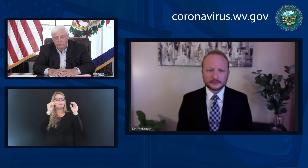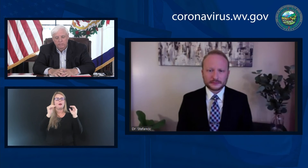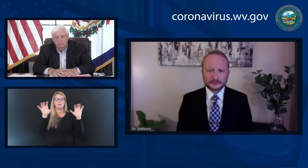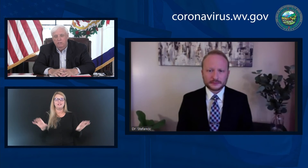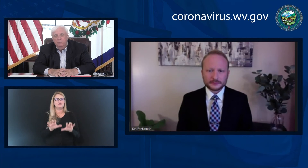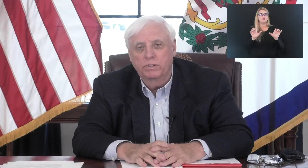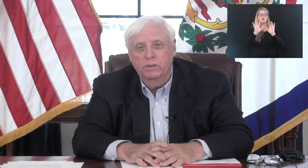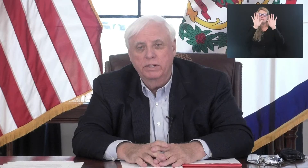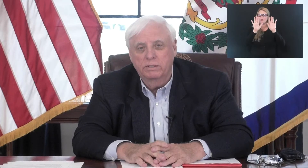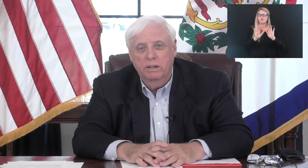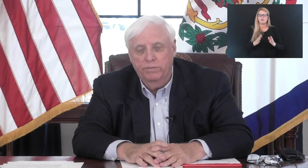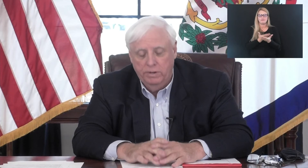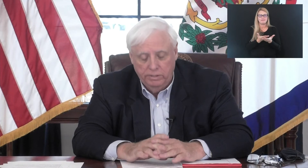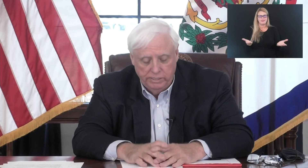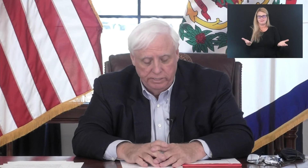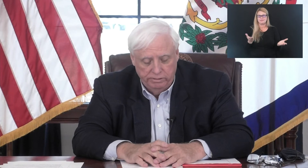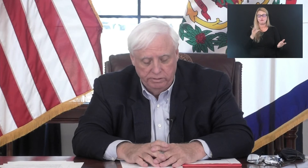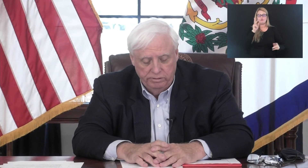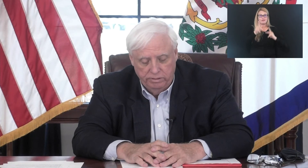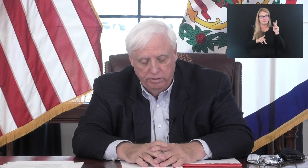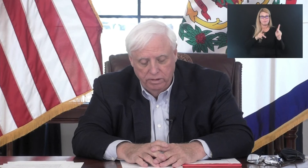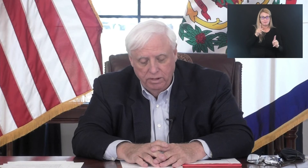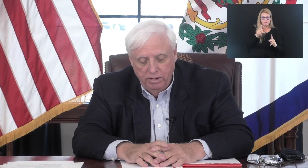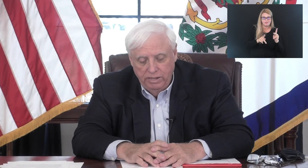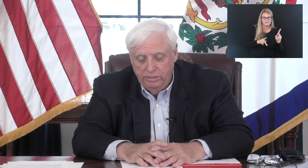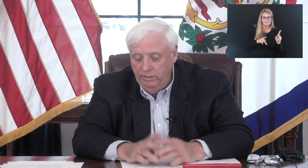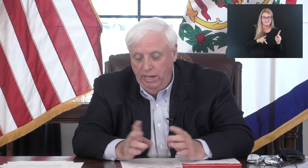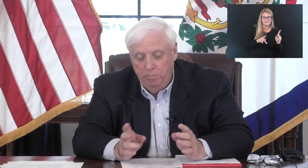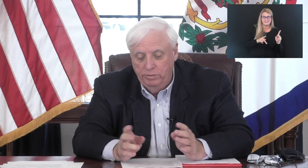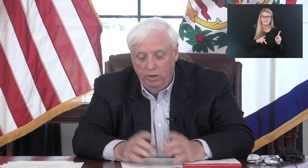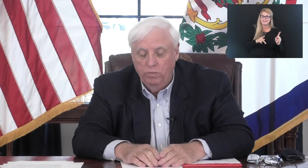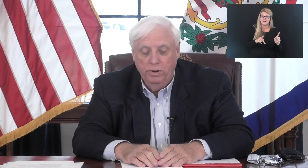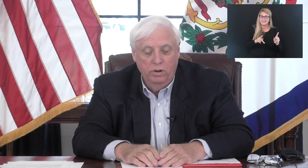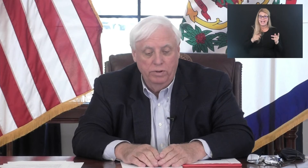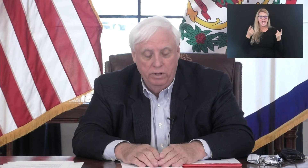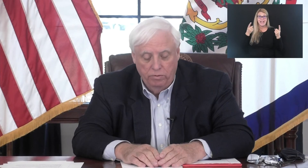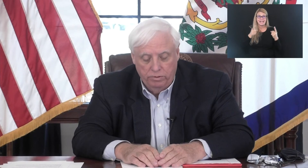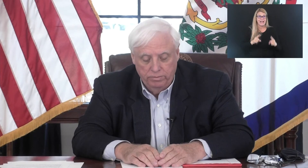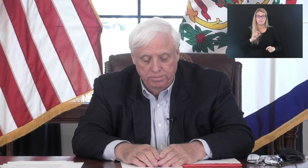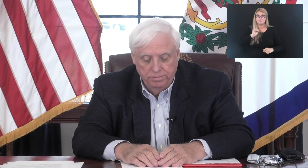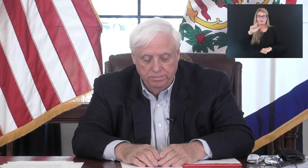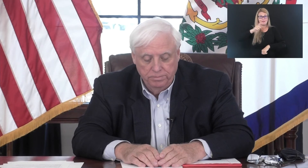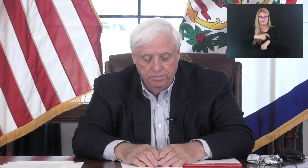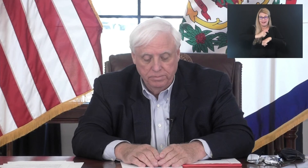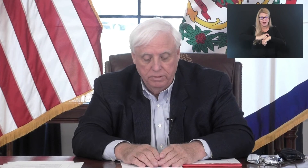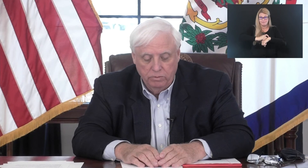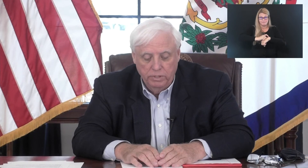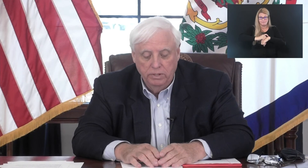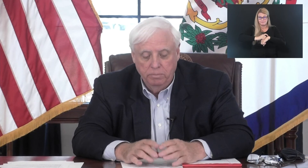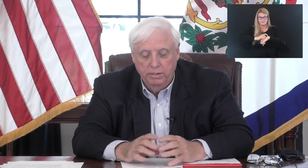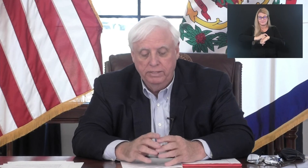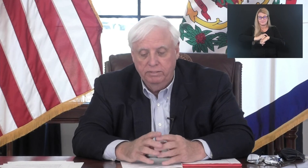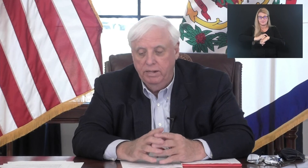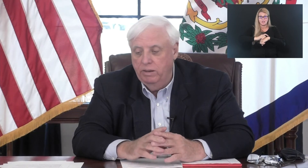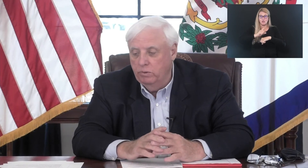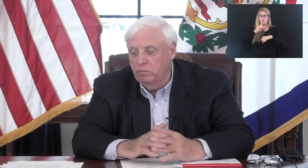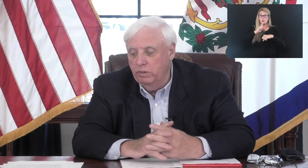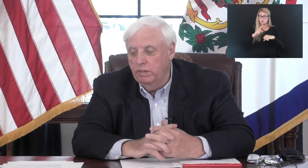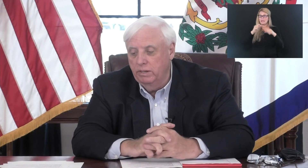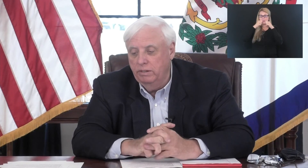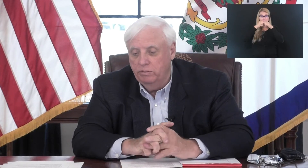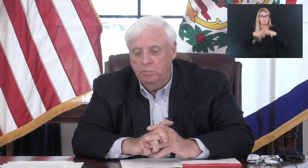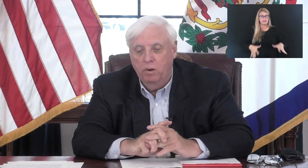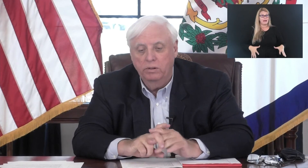absolutely great stuff for our citizens. And it just happens over and over and over. It's really a blessed state